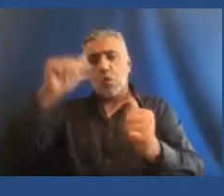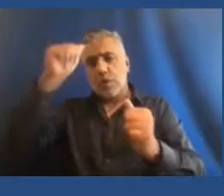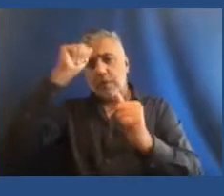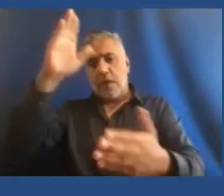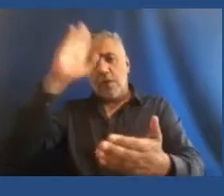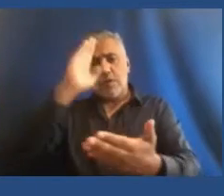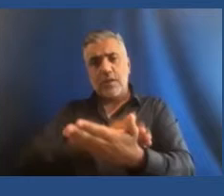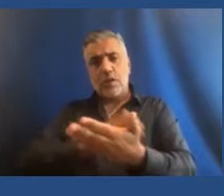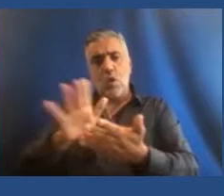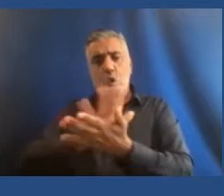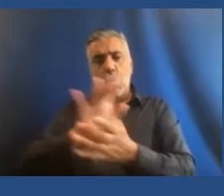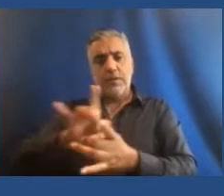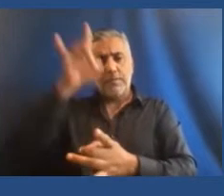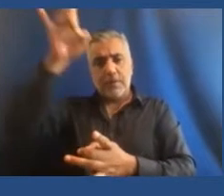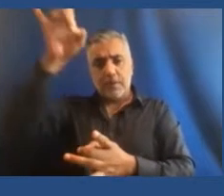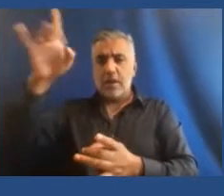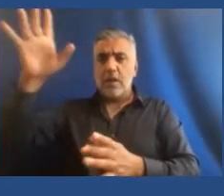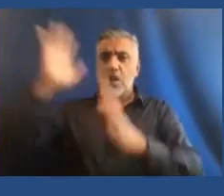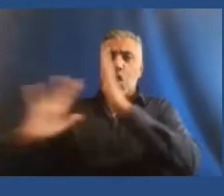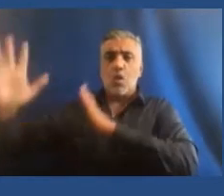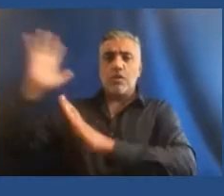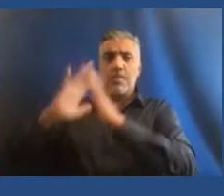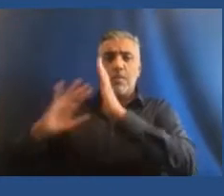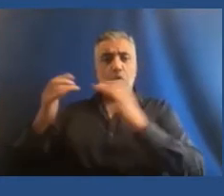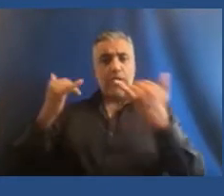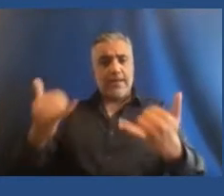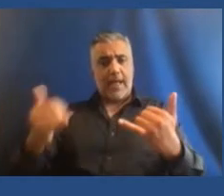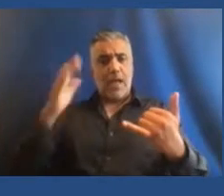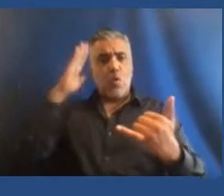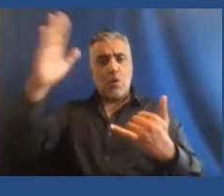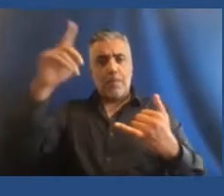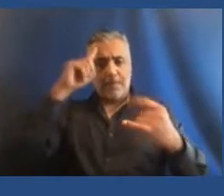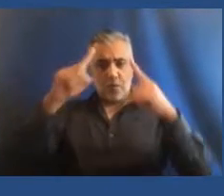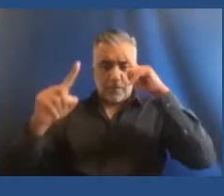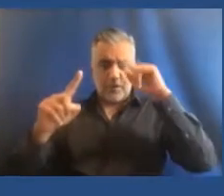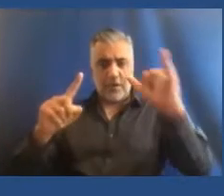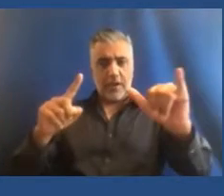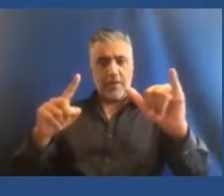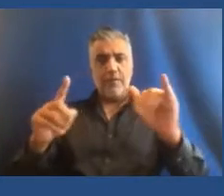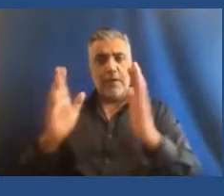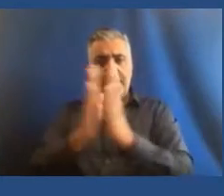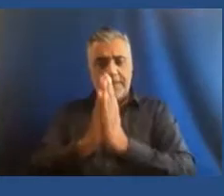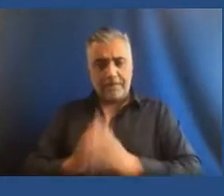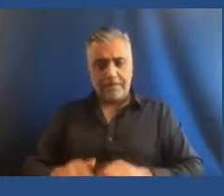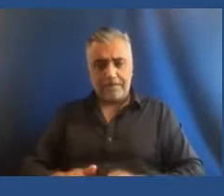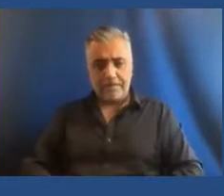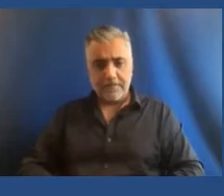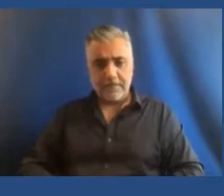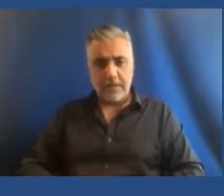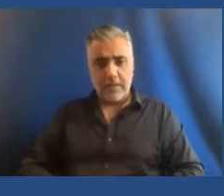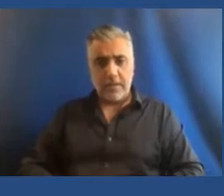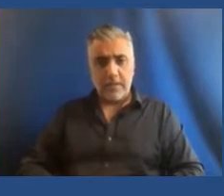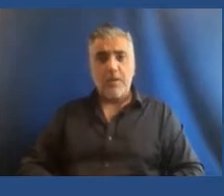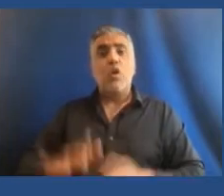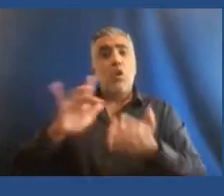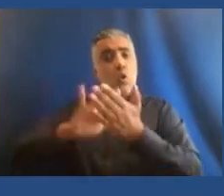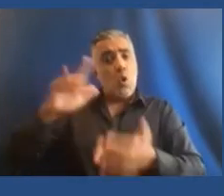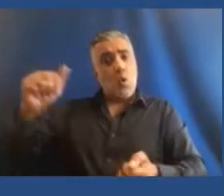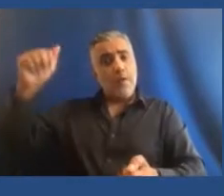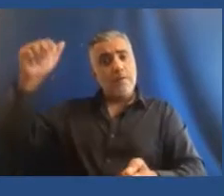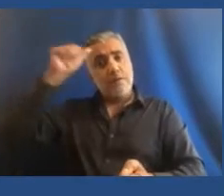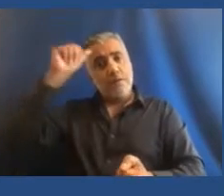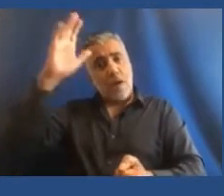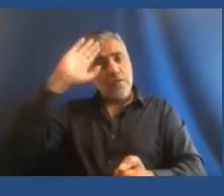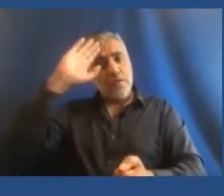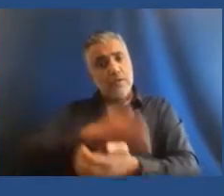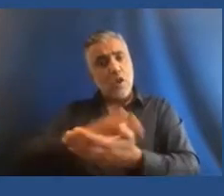passione meius et crucem, a resurrezione gloria in perducamur, per Christum Dominum nostrum. Gloria Patri et Filio